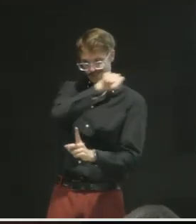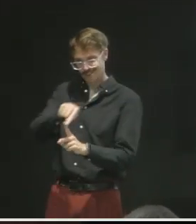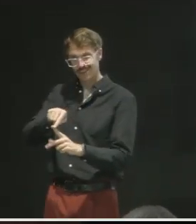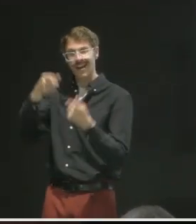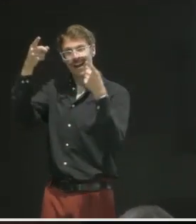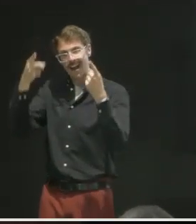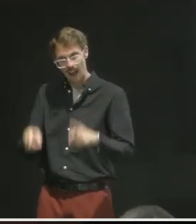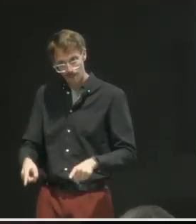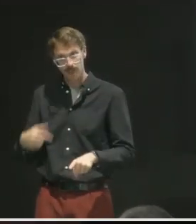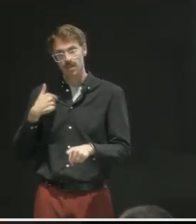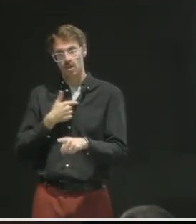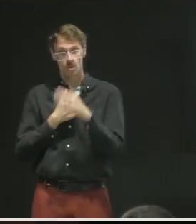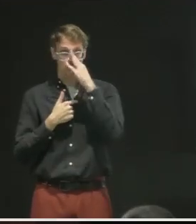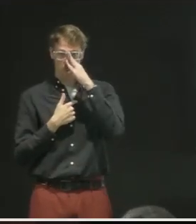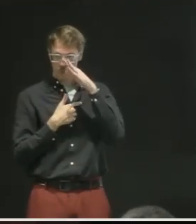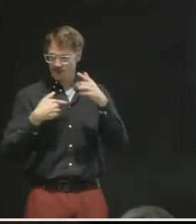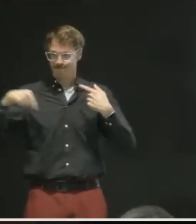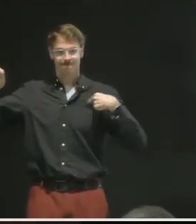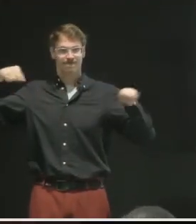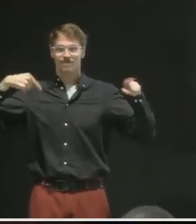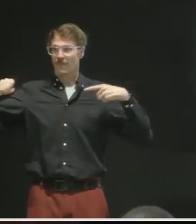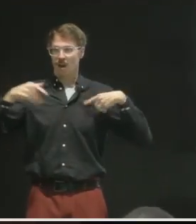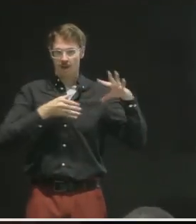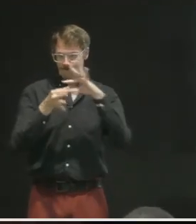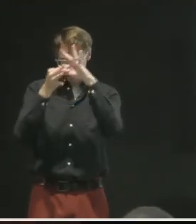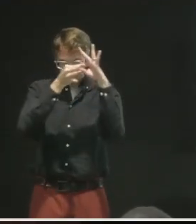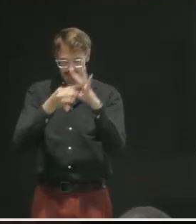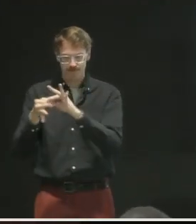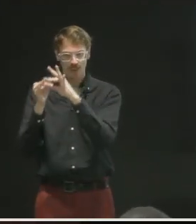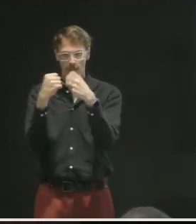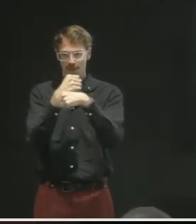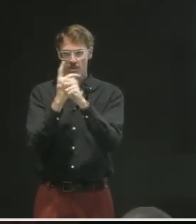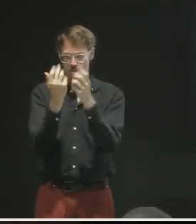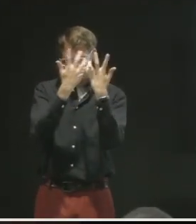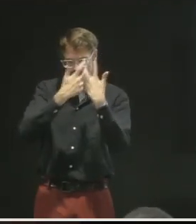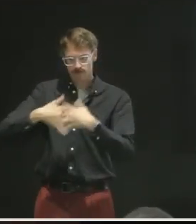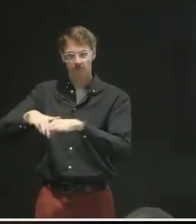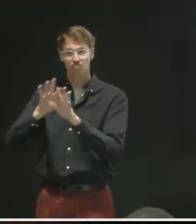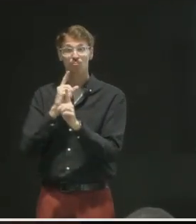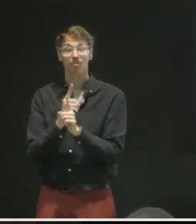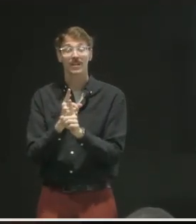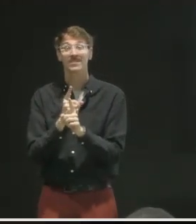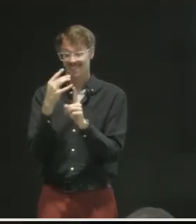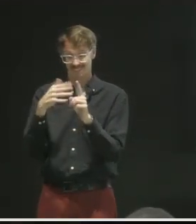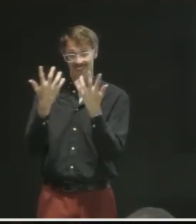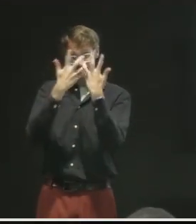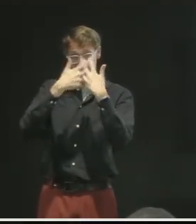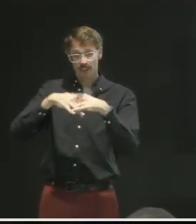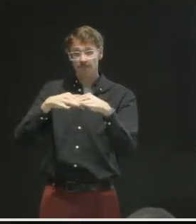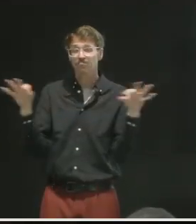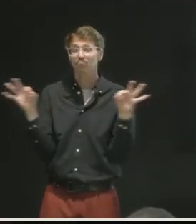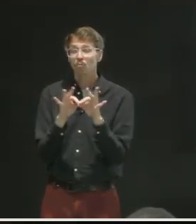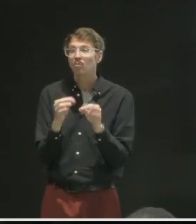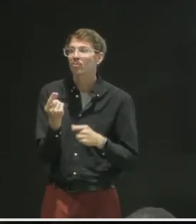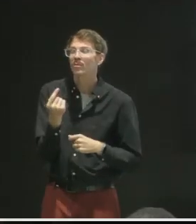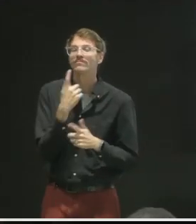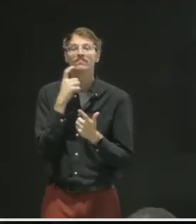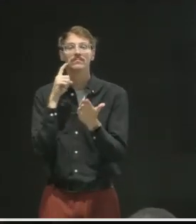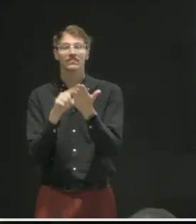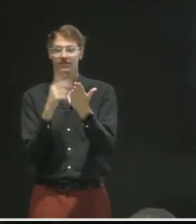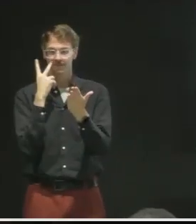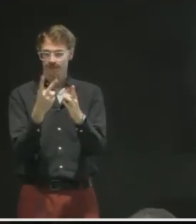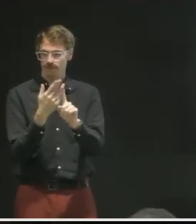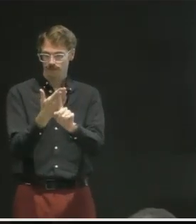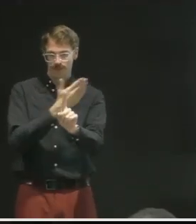we're coordinating in an effective way. And I think one of the most important things of coordination is recognizing that before